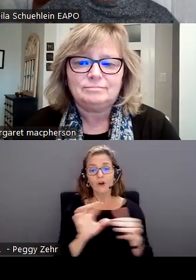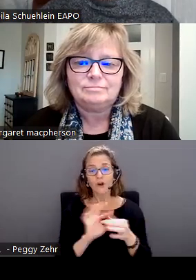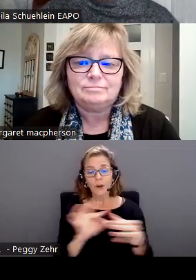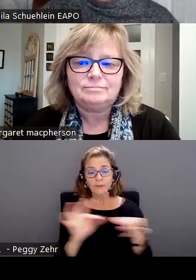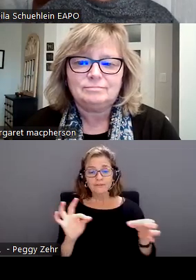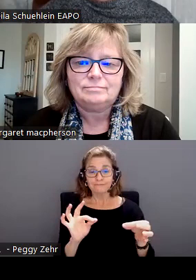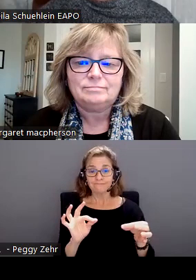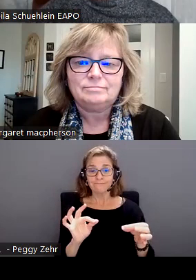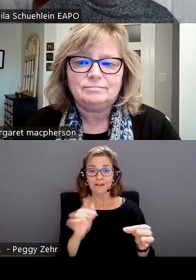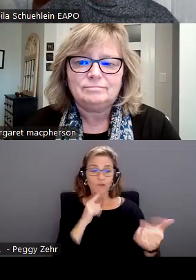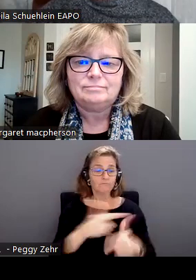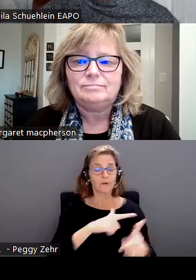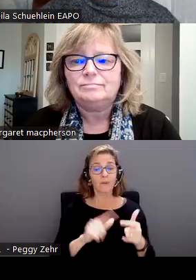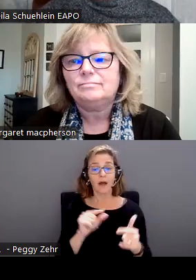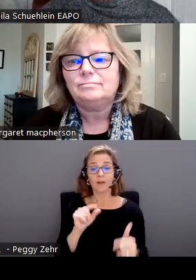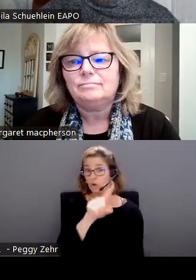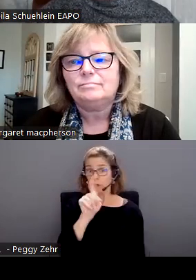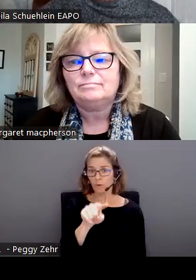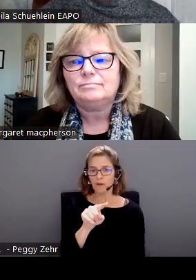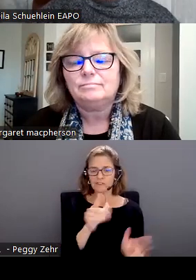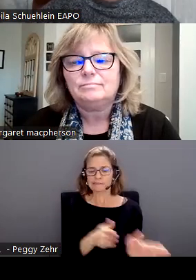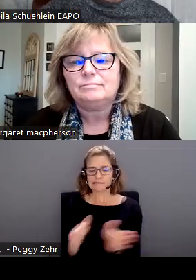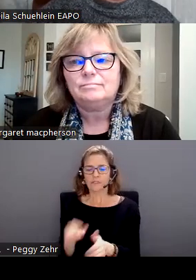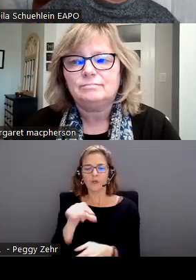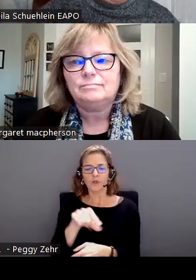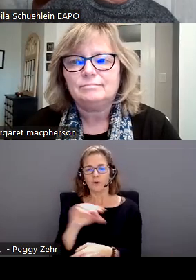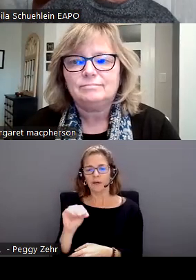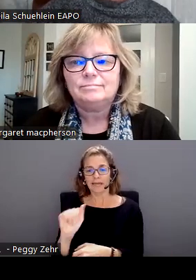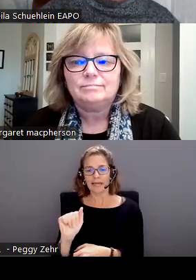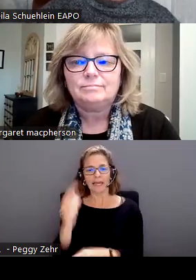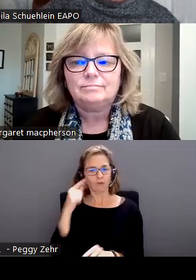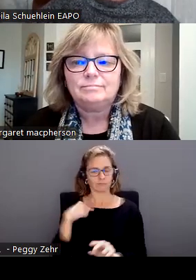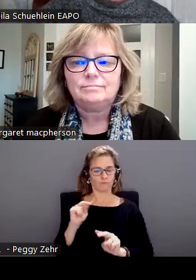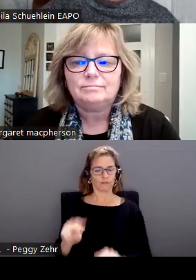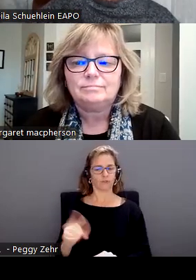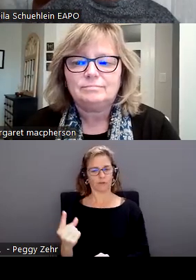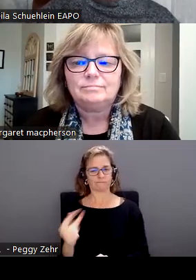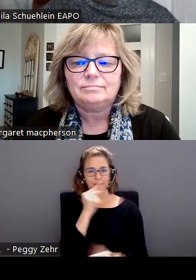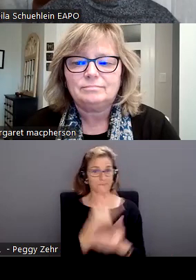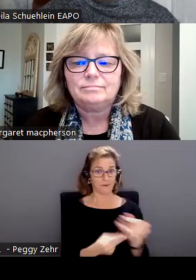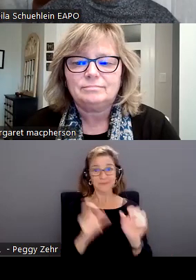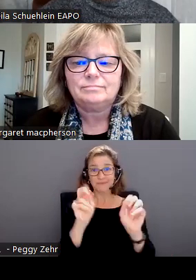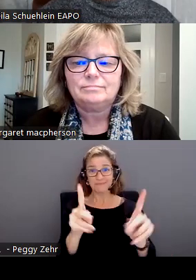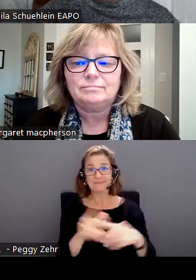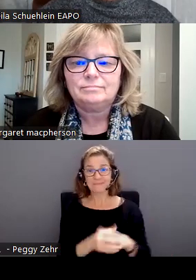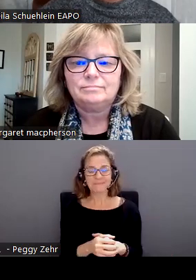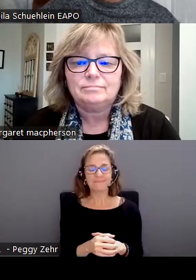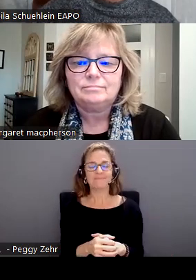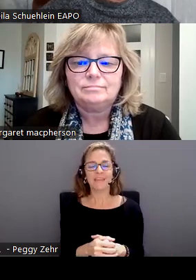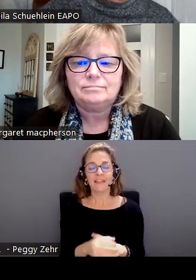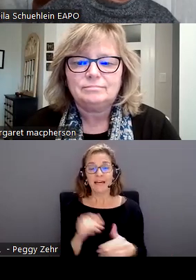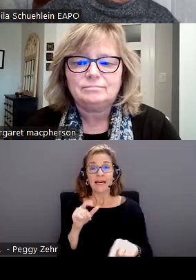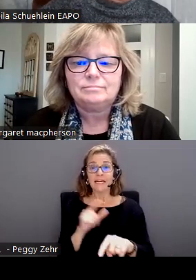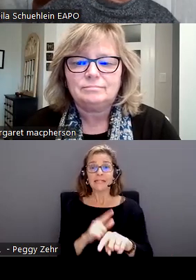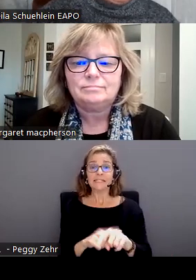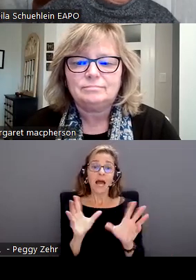in the Q&A box instead, just so that's one spot for us to monitor and we'll be saving some time at the end